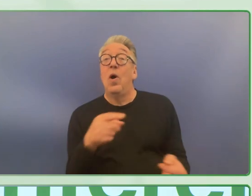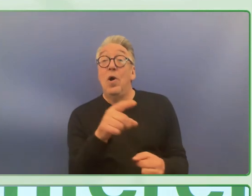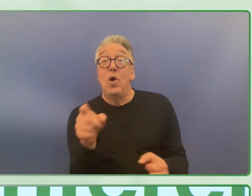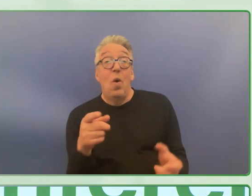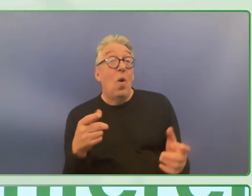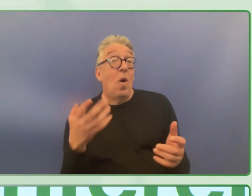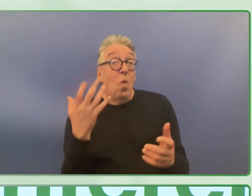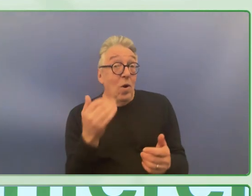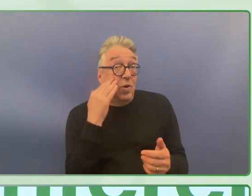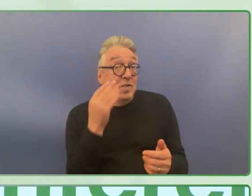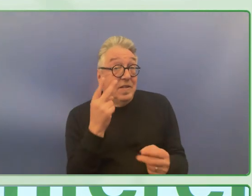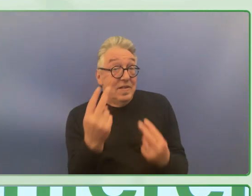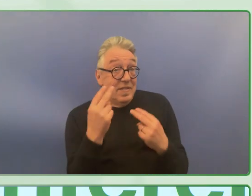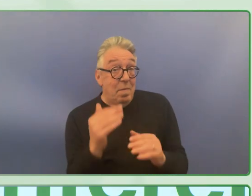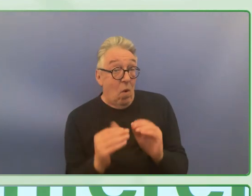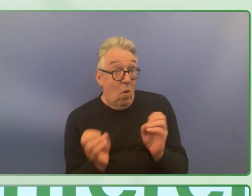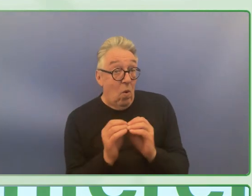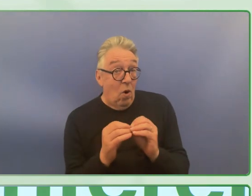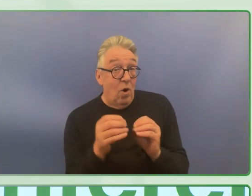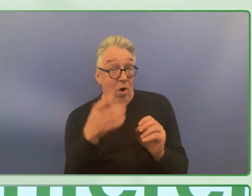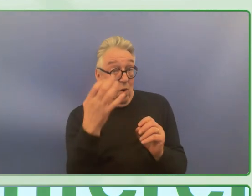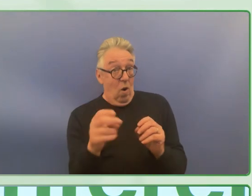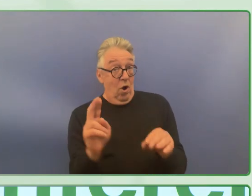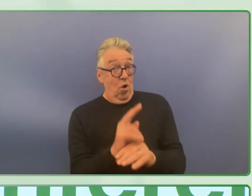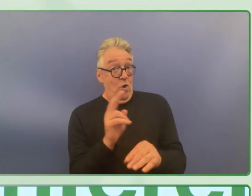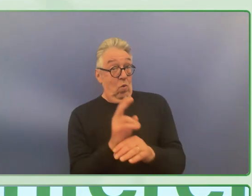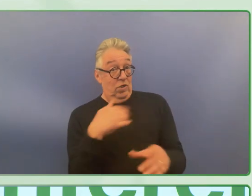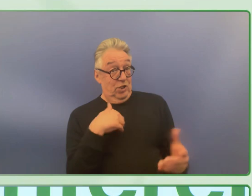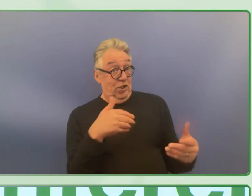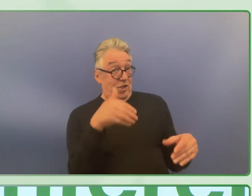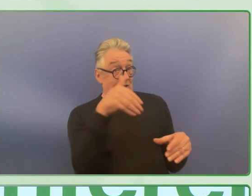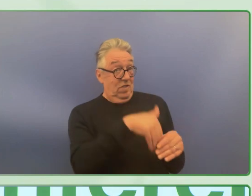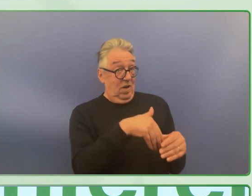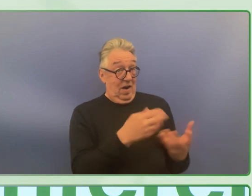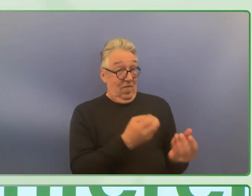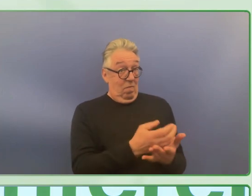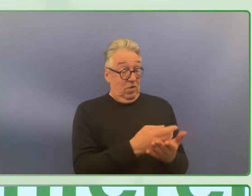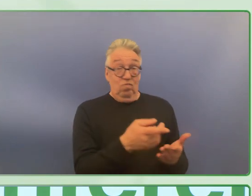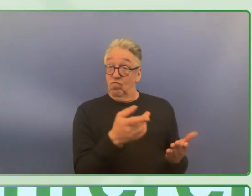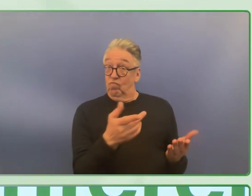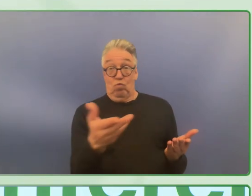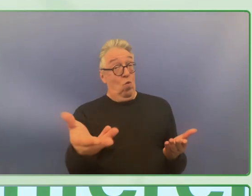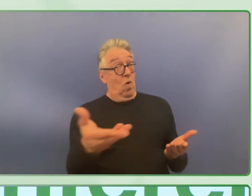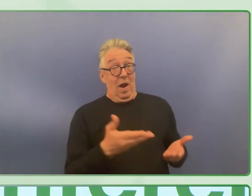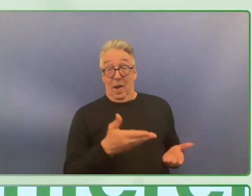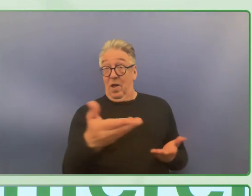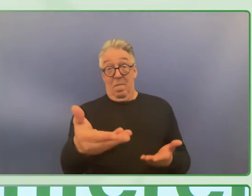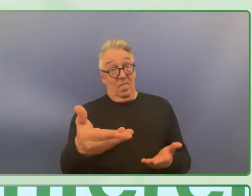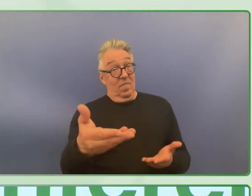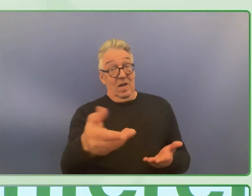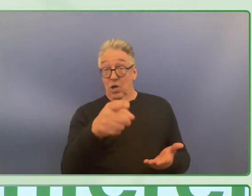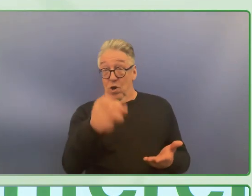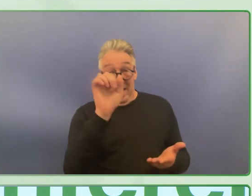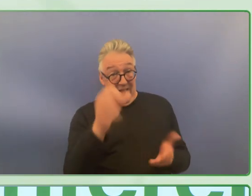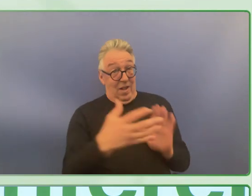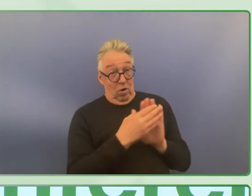an organization that wants to use our content, we welcome you so that you can use the animations to impact your own communities. And